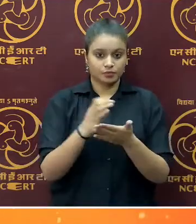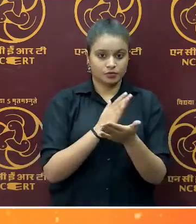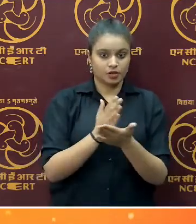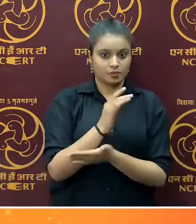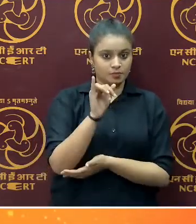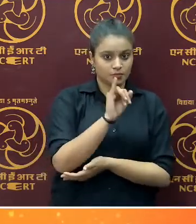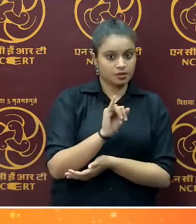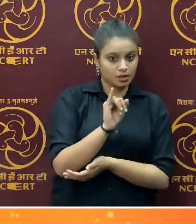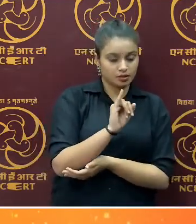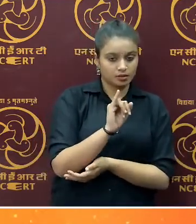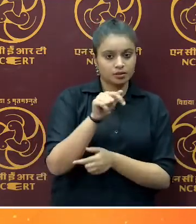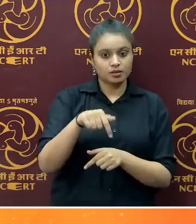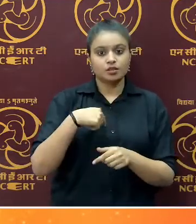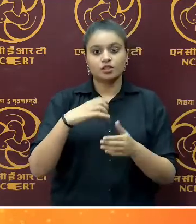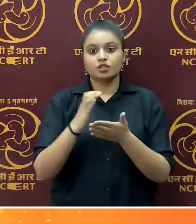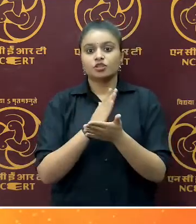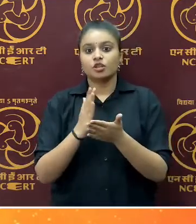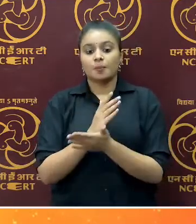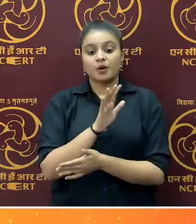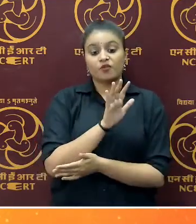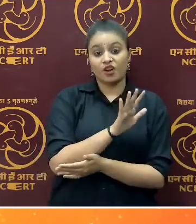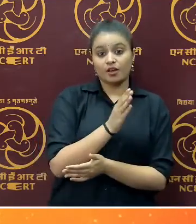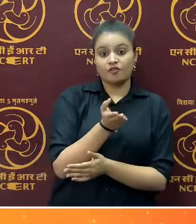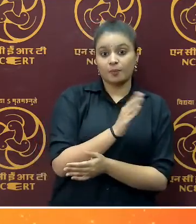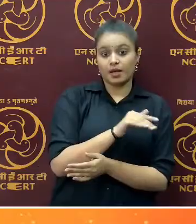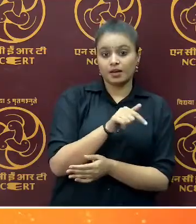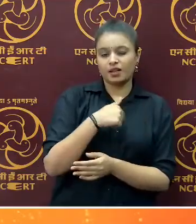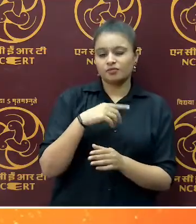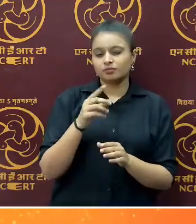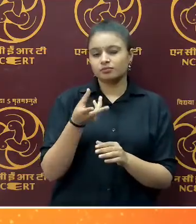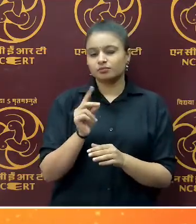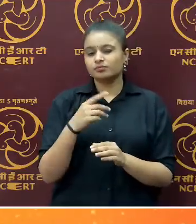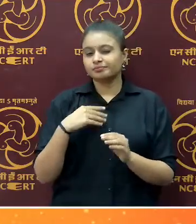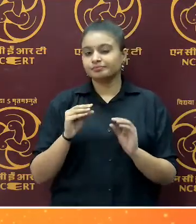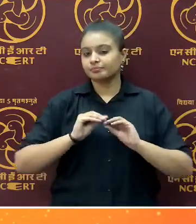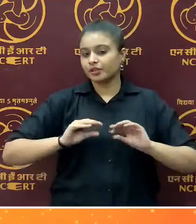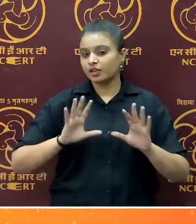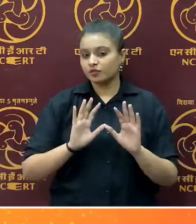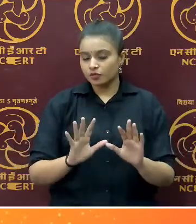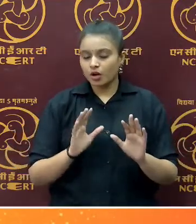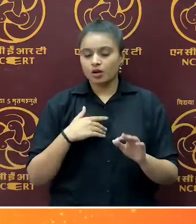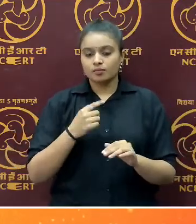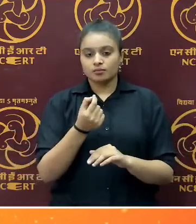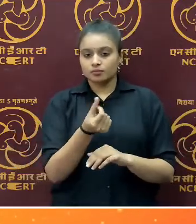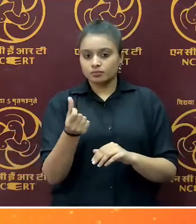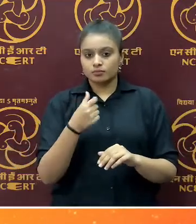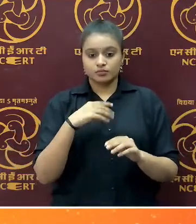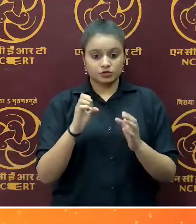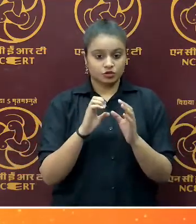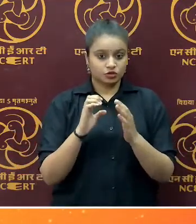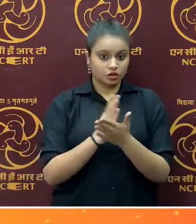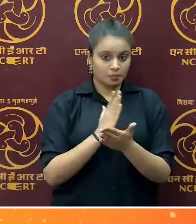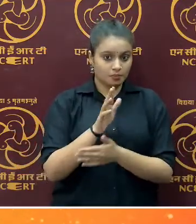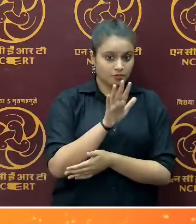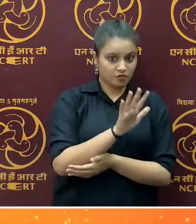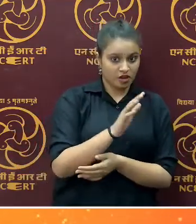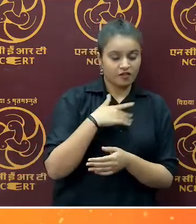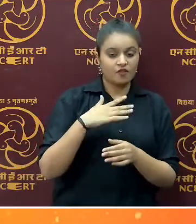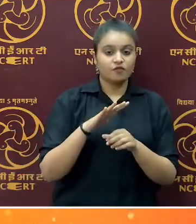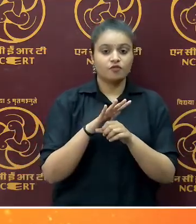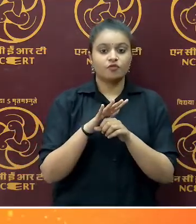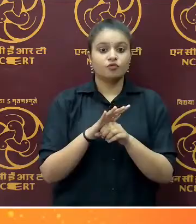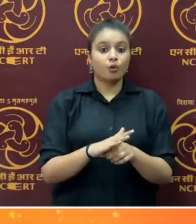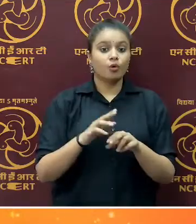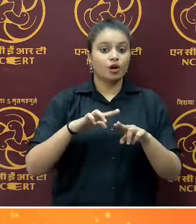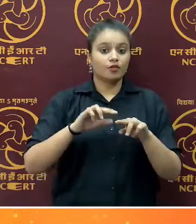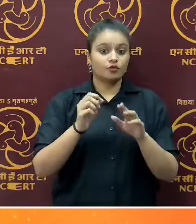number 6 in chapter 5, just to have a recap. Yeah. Right? So chapter 5 we discussed about force.